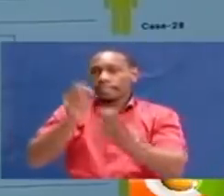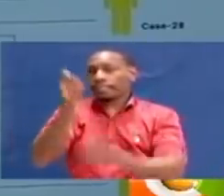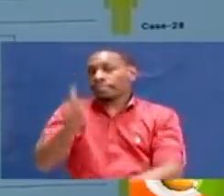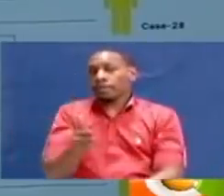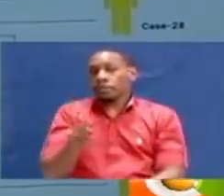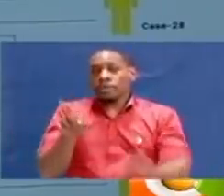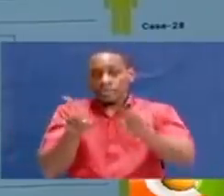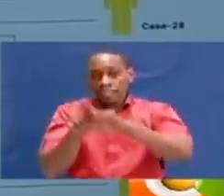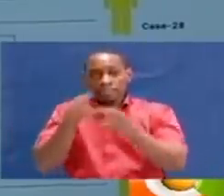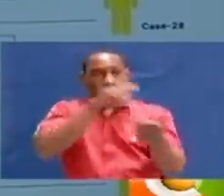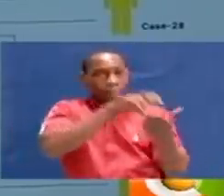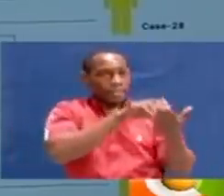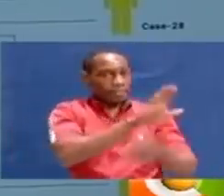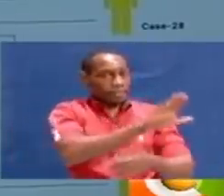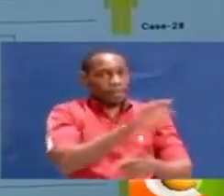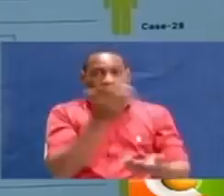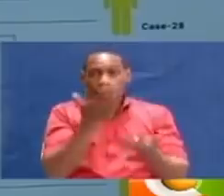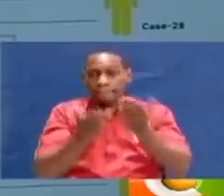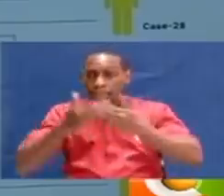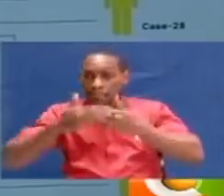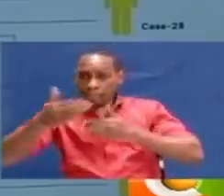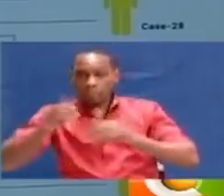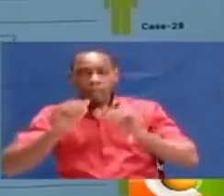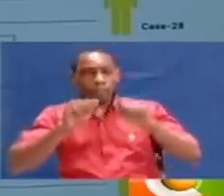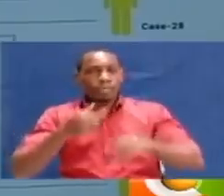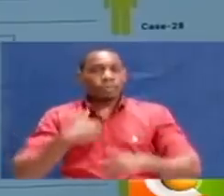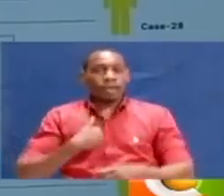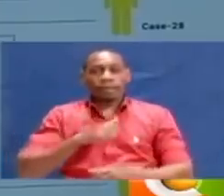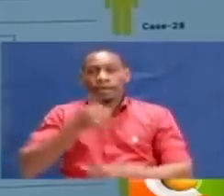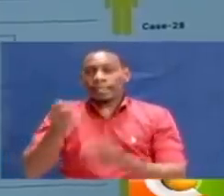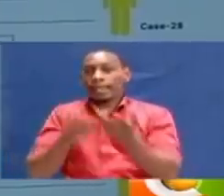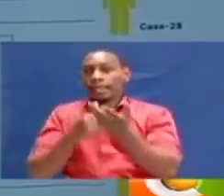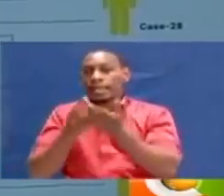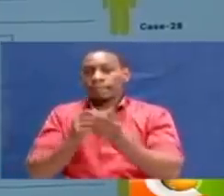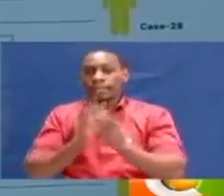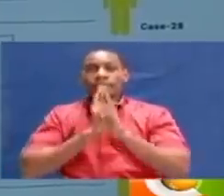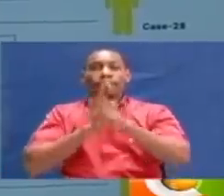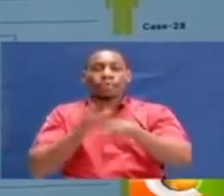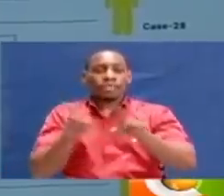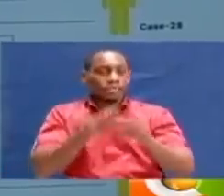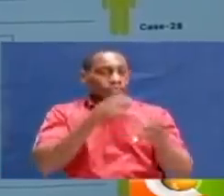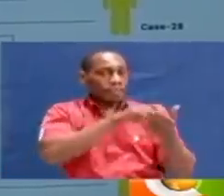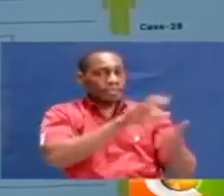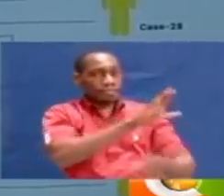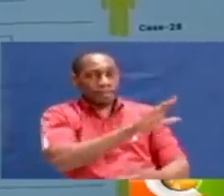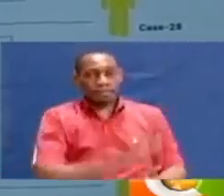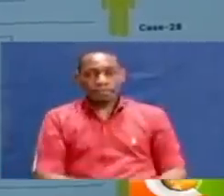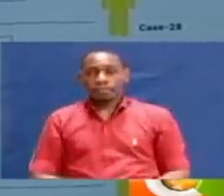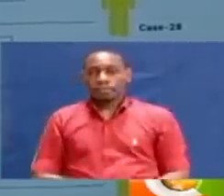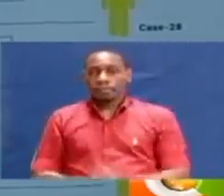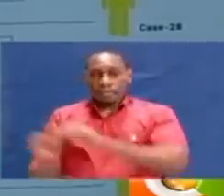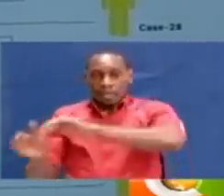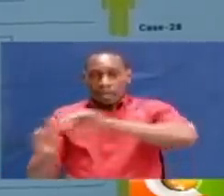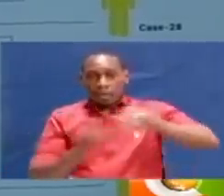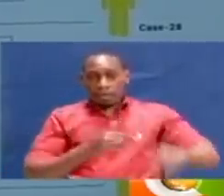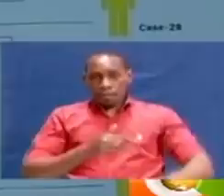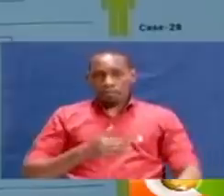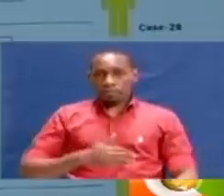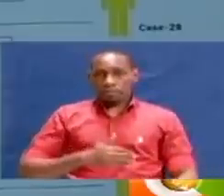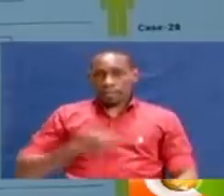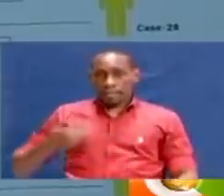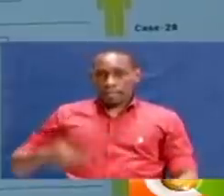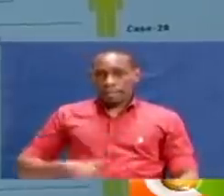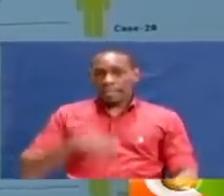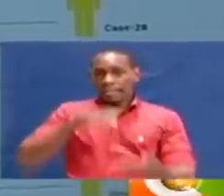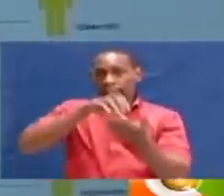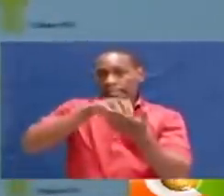case. And probably at some point, we will then have some other figures growing from that one. This is the case in Malindi. The famous